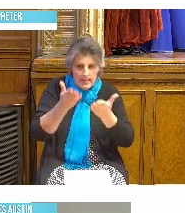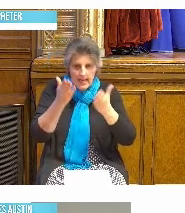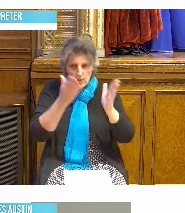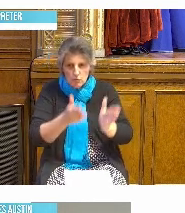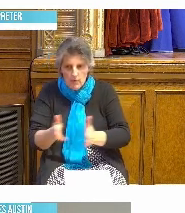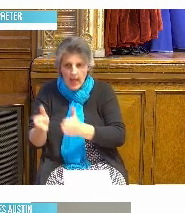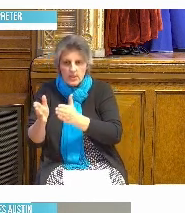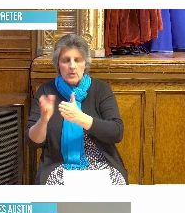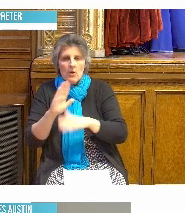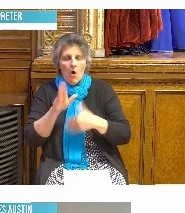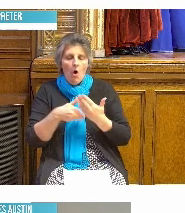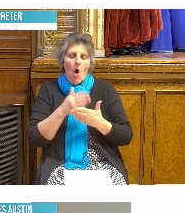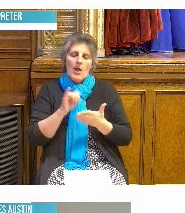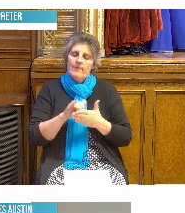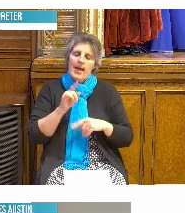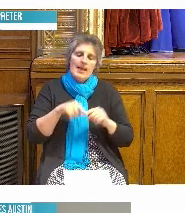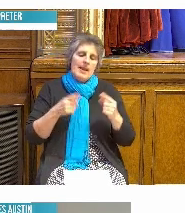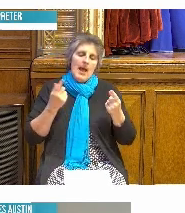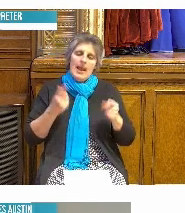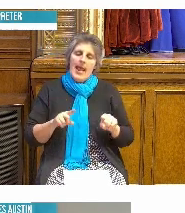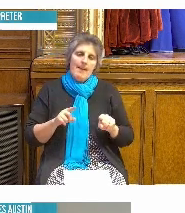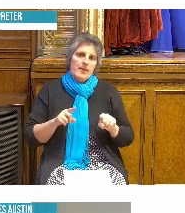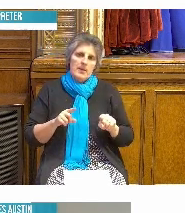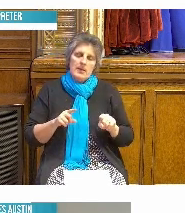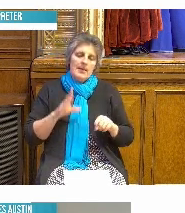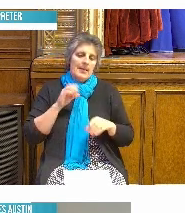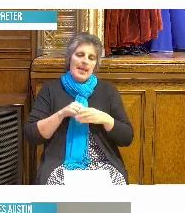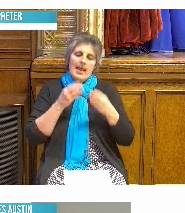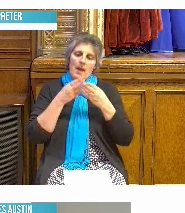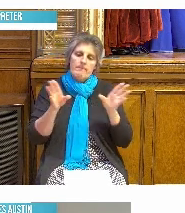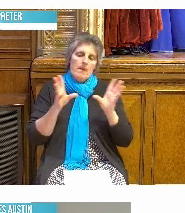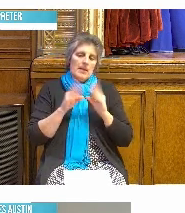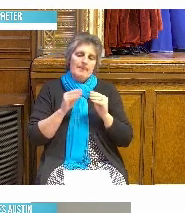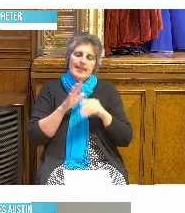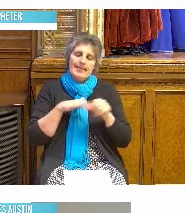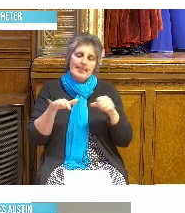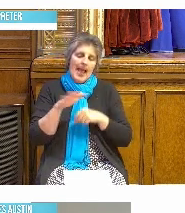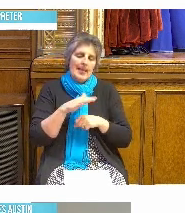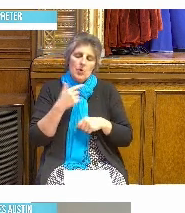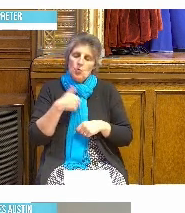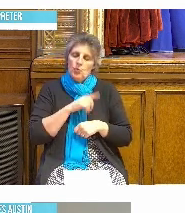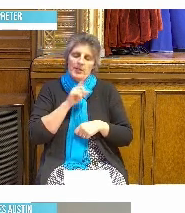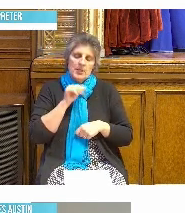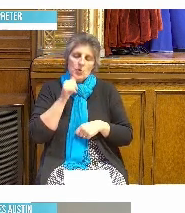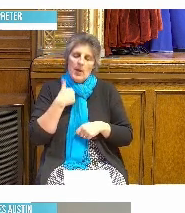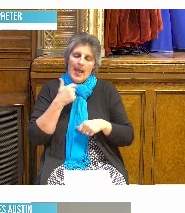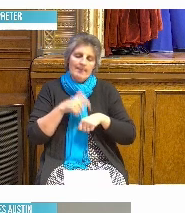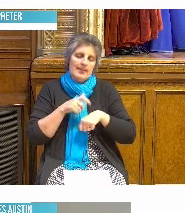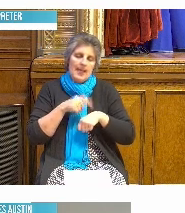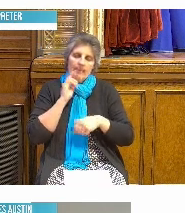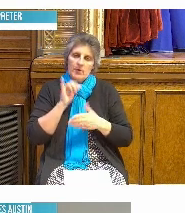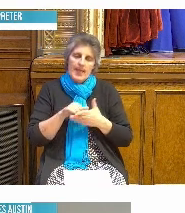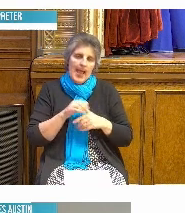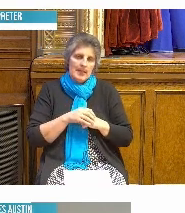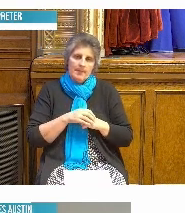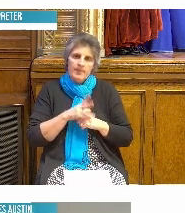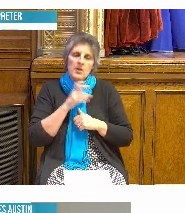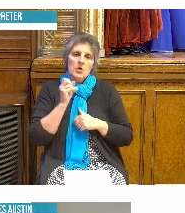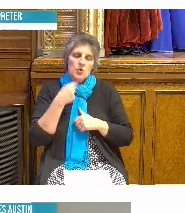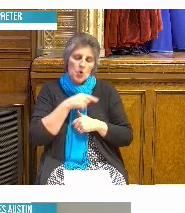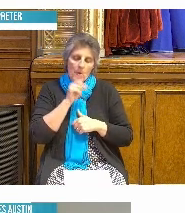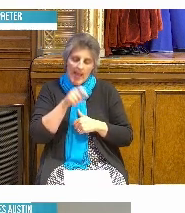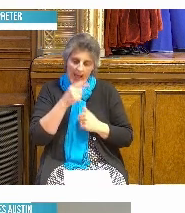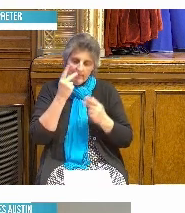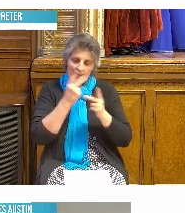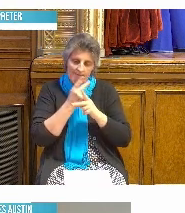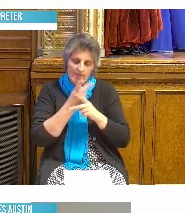strategies, all of that cannot happen in a public meeting setting. We just don't have the time for that. And so we have to